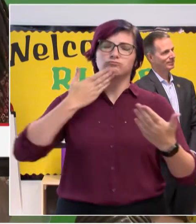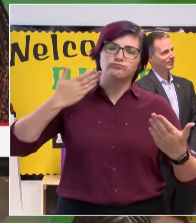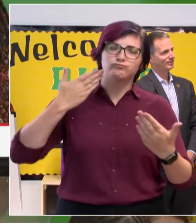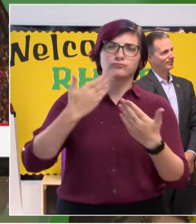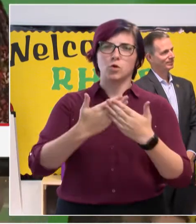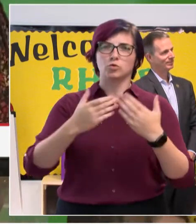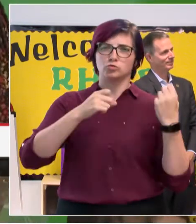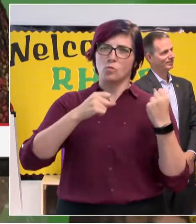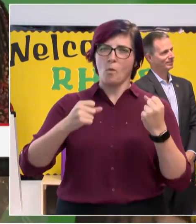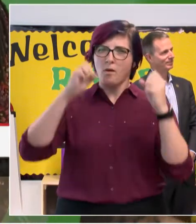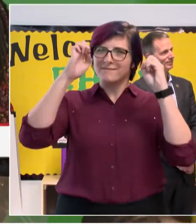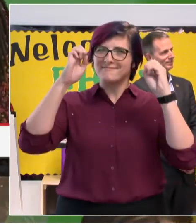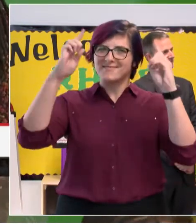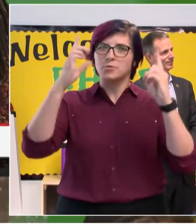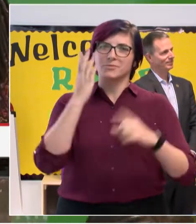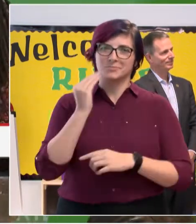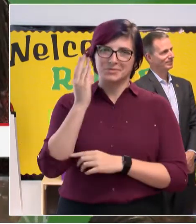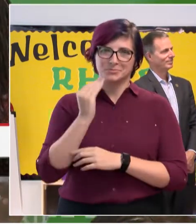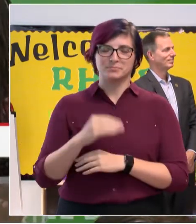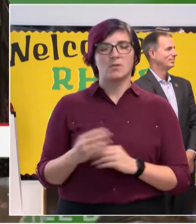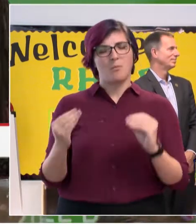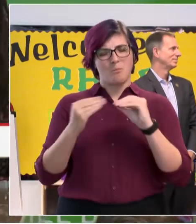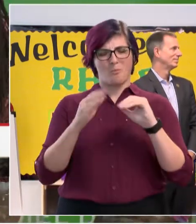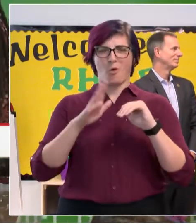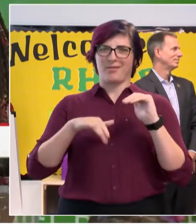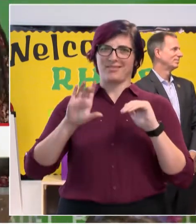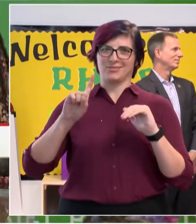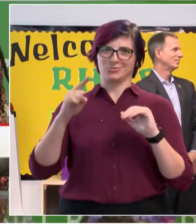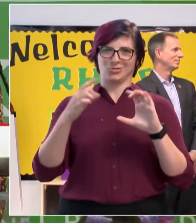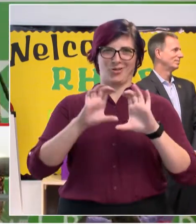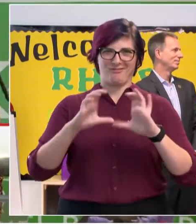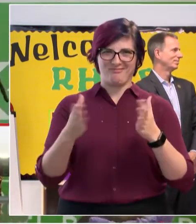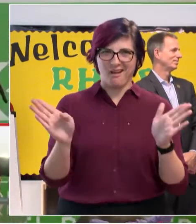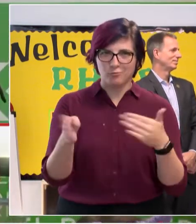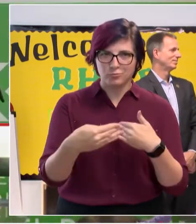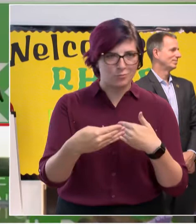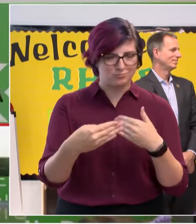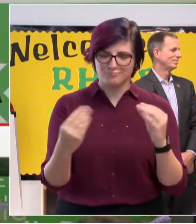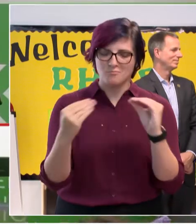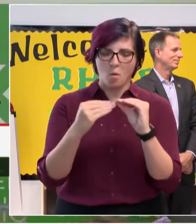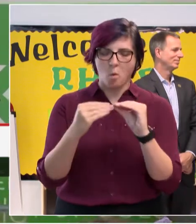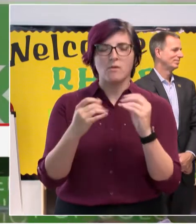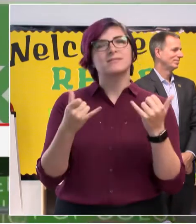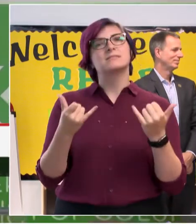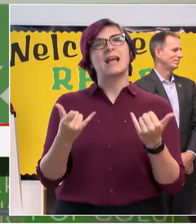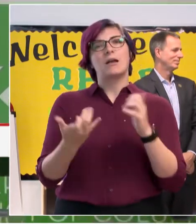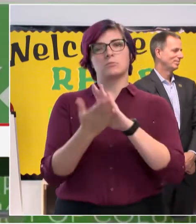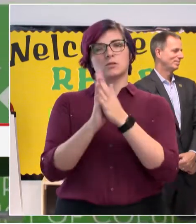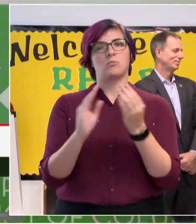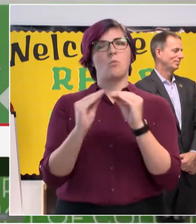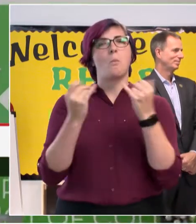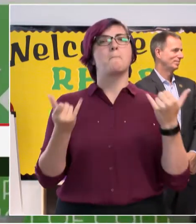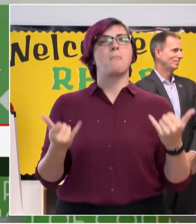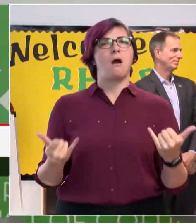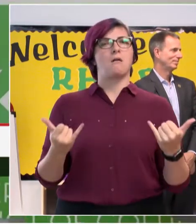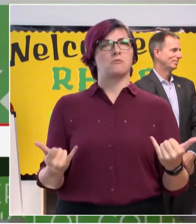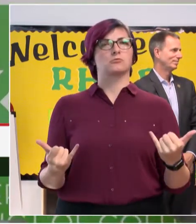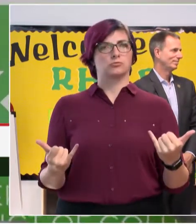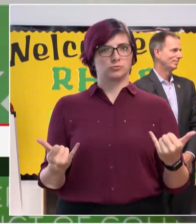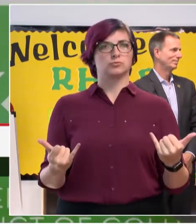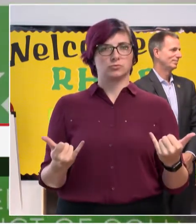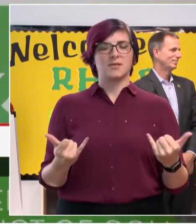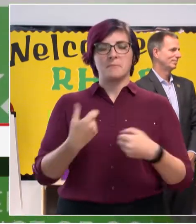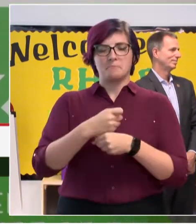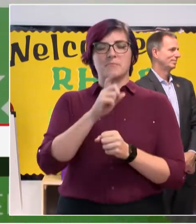experience. While we are more than just classrooms, this modernization guarantees that our students have the proper learning